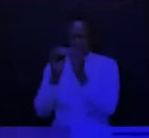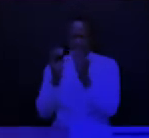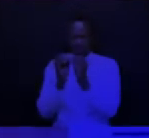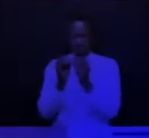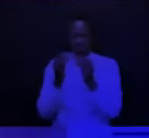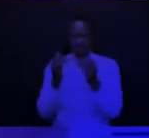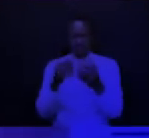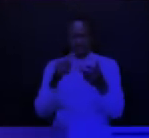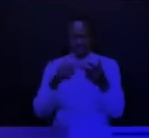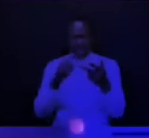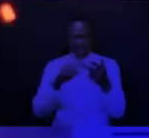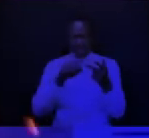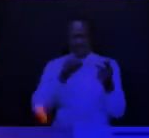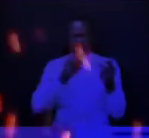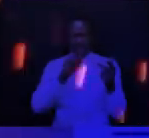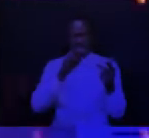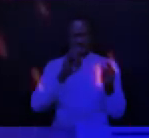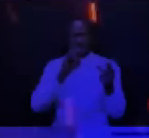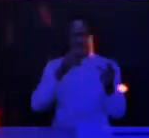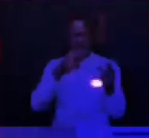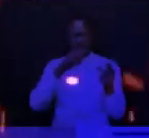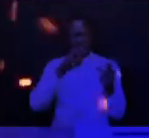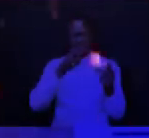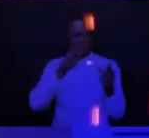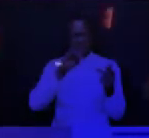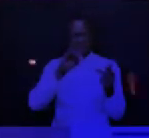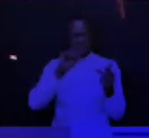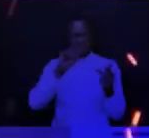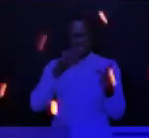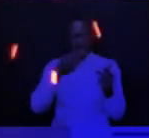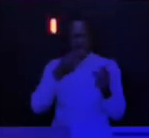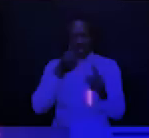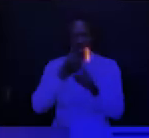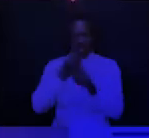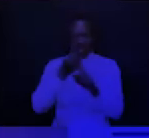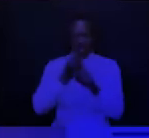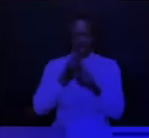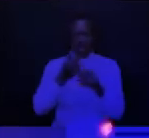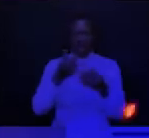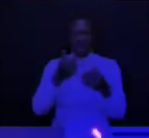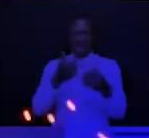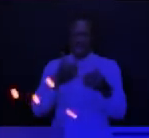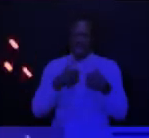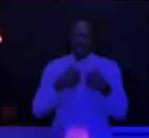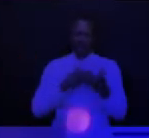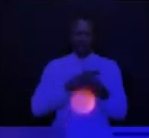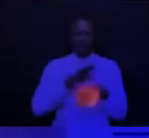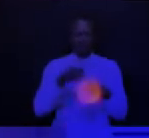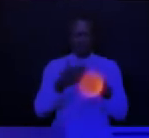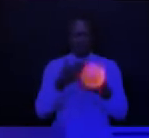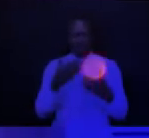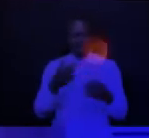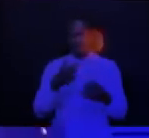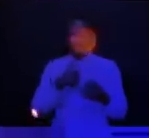Nehemiah, who was so connected and had all had everything for